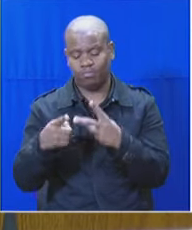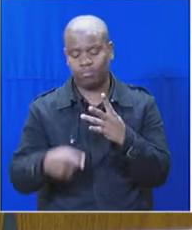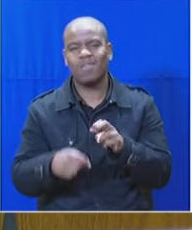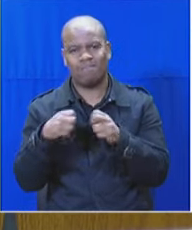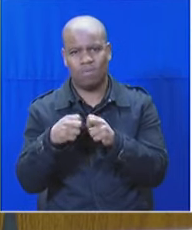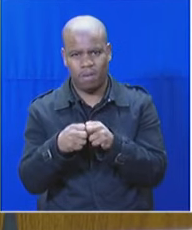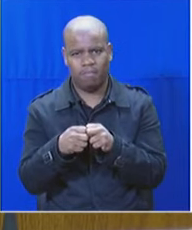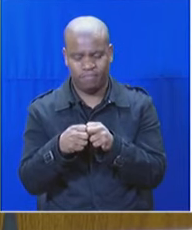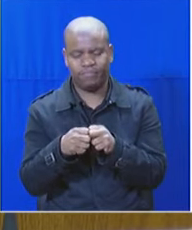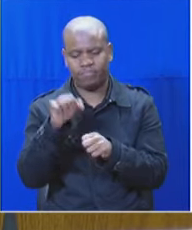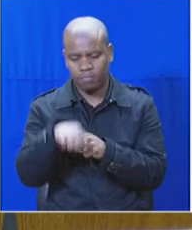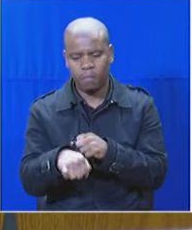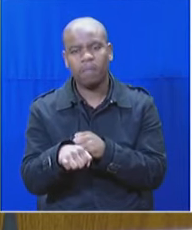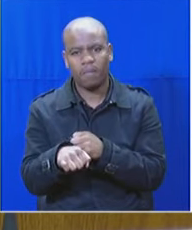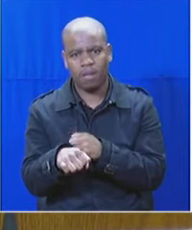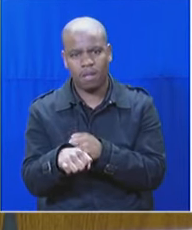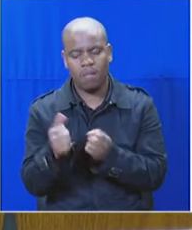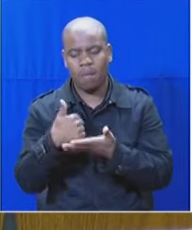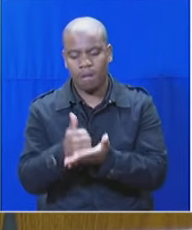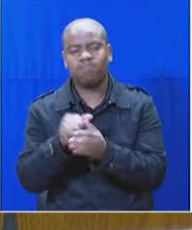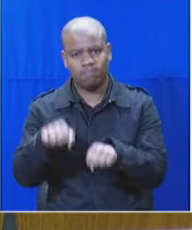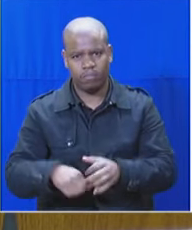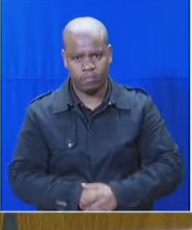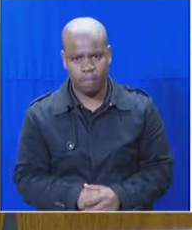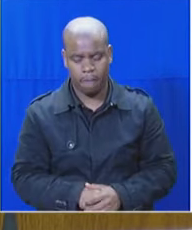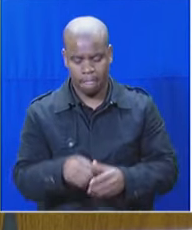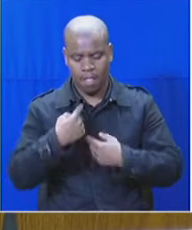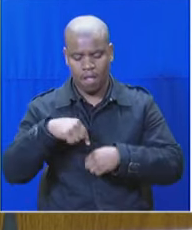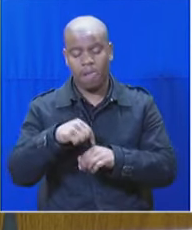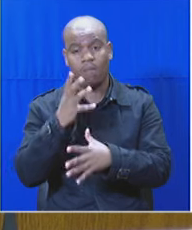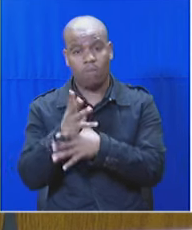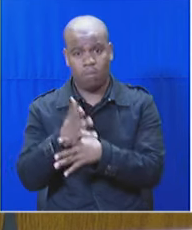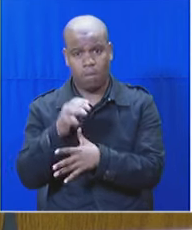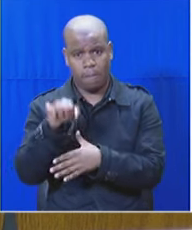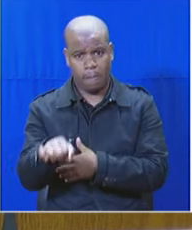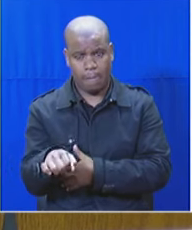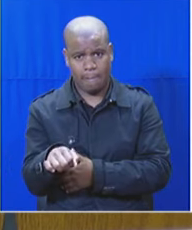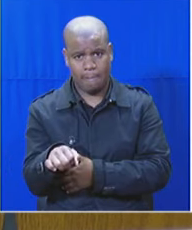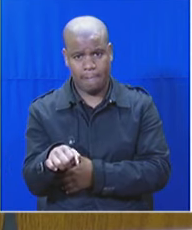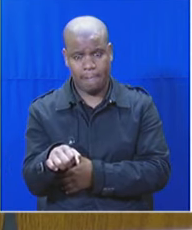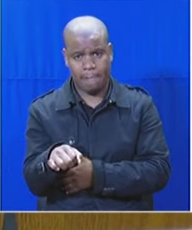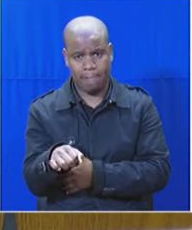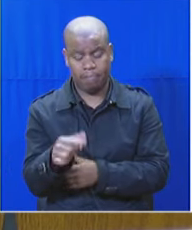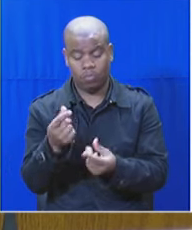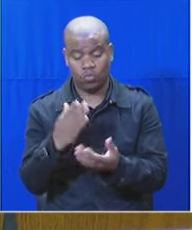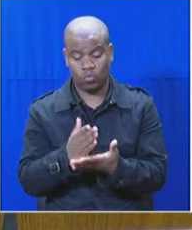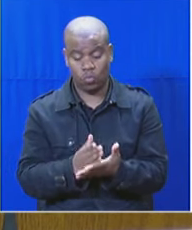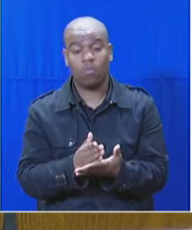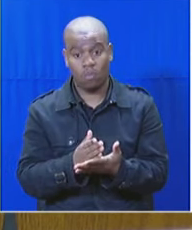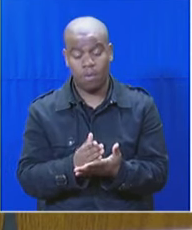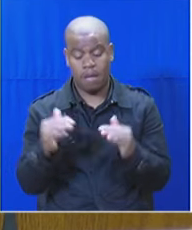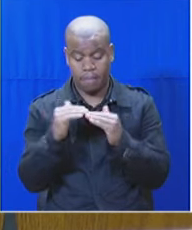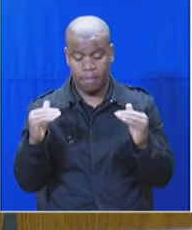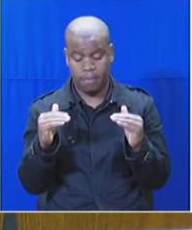into a socio-economic reality. As part of its work towards the installation of our democratic